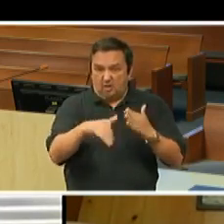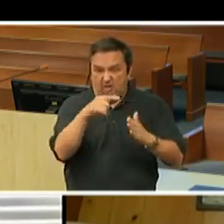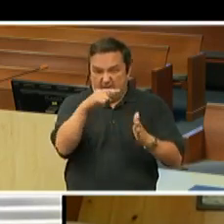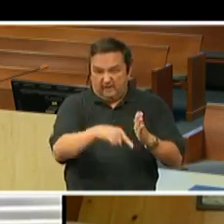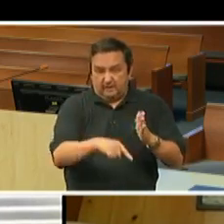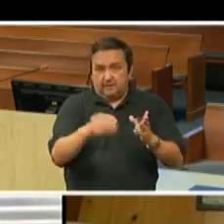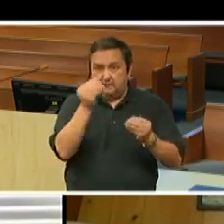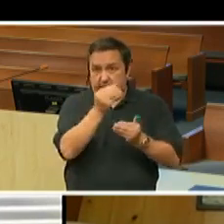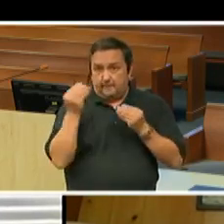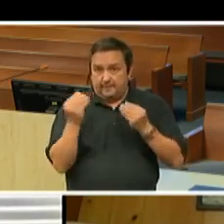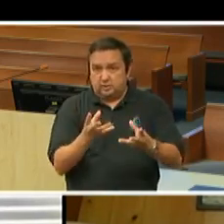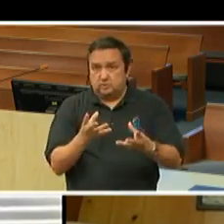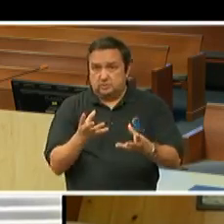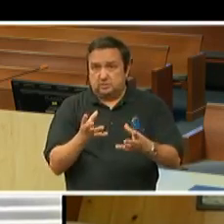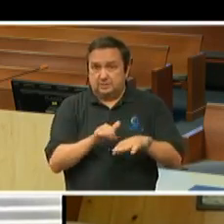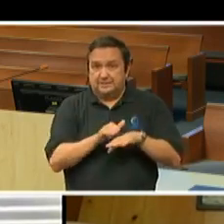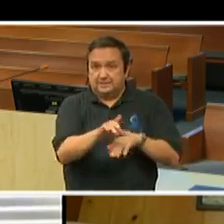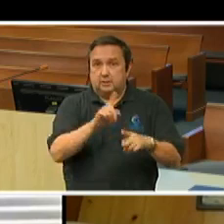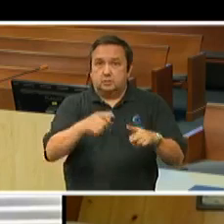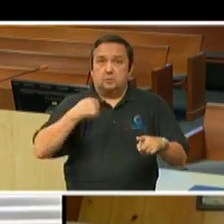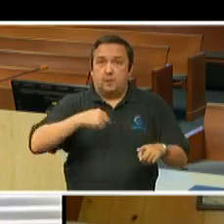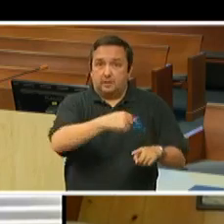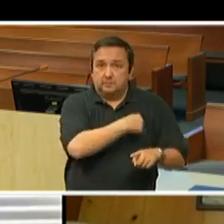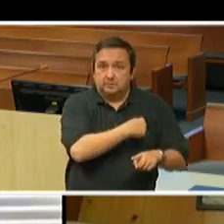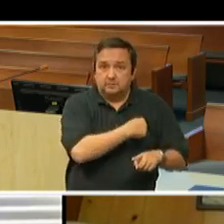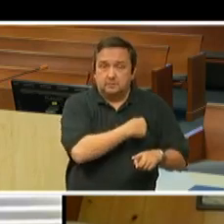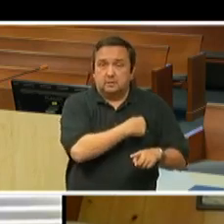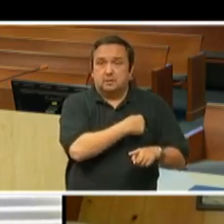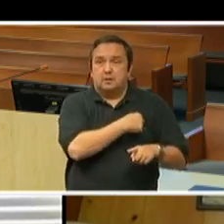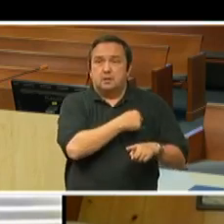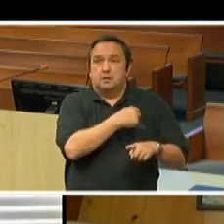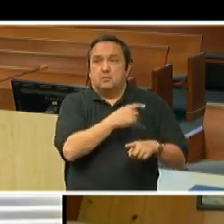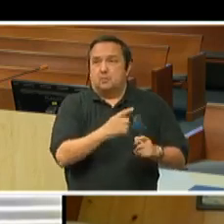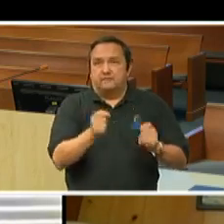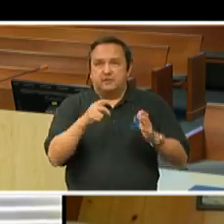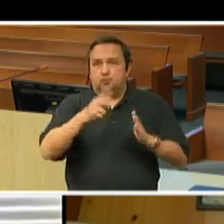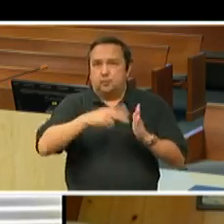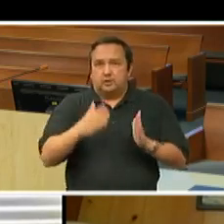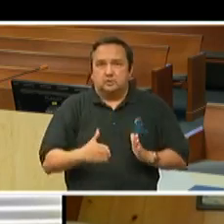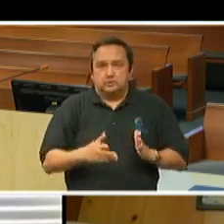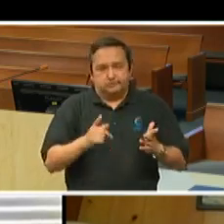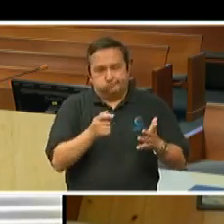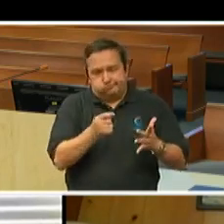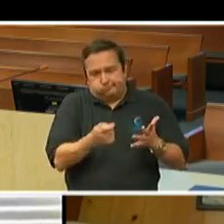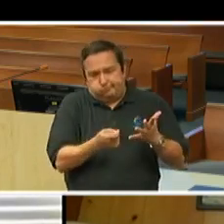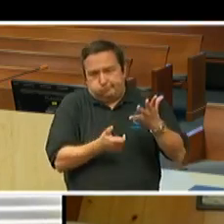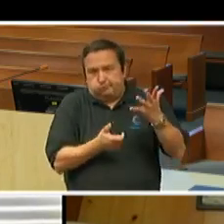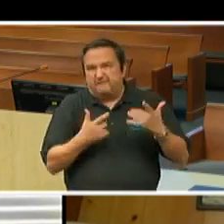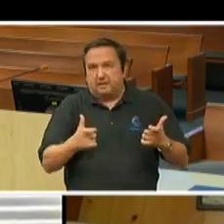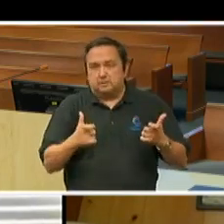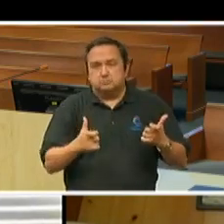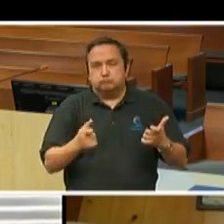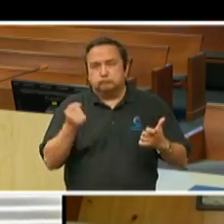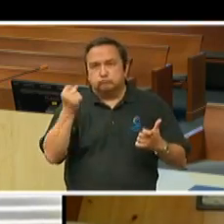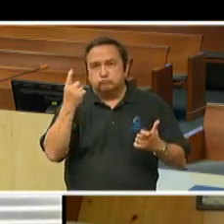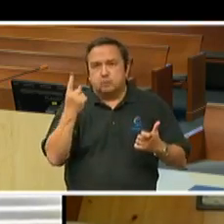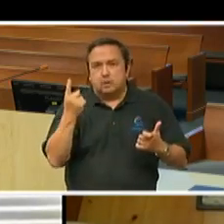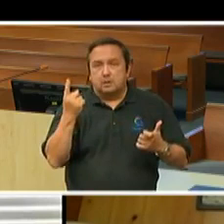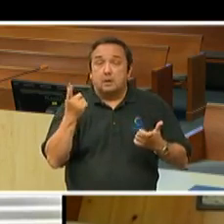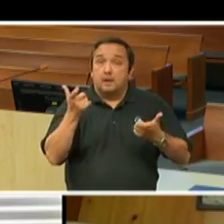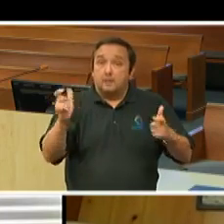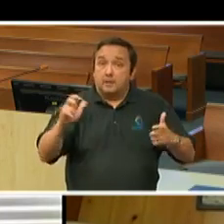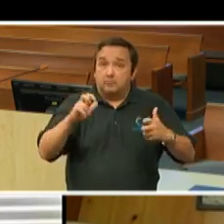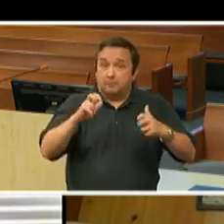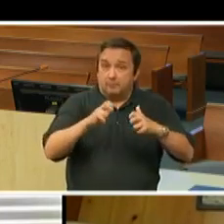that information be sent to us, and that we're fast readers. We can digest it. We can get the gist of things. The big